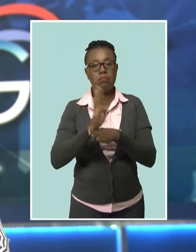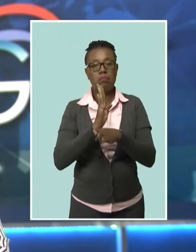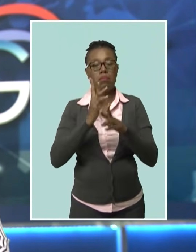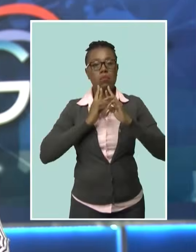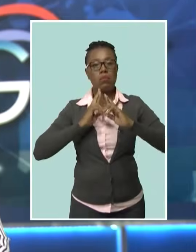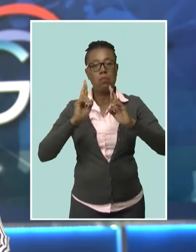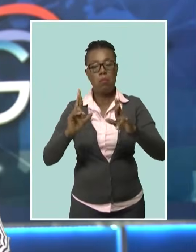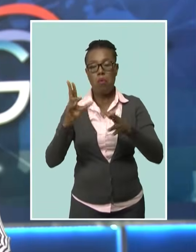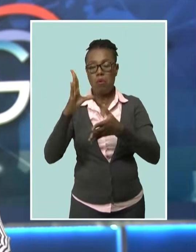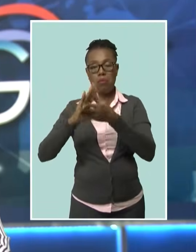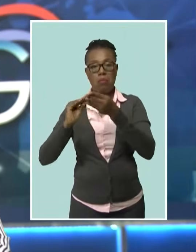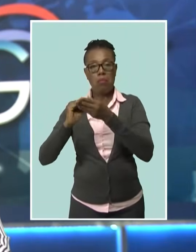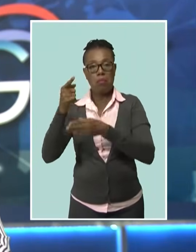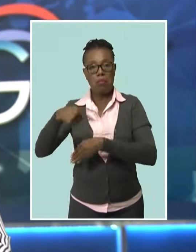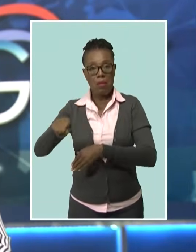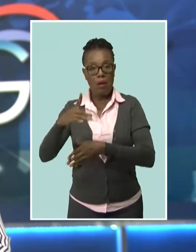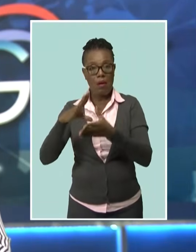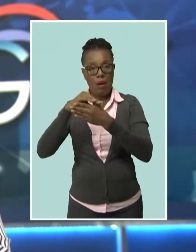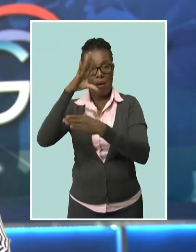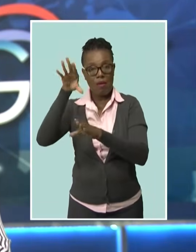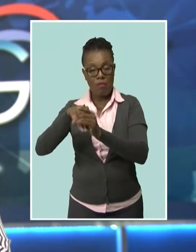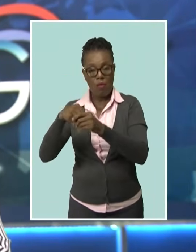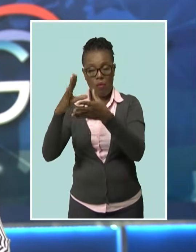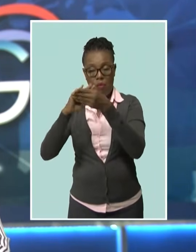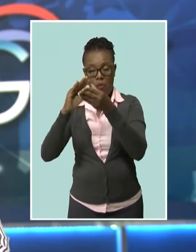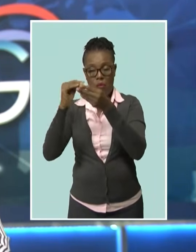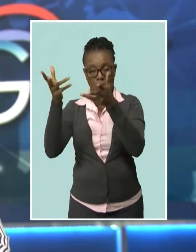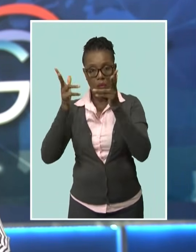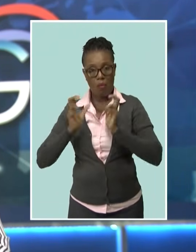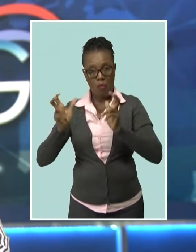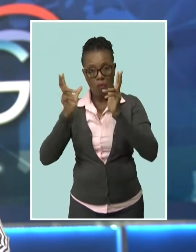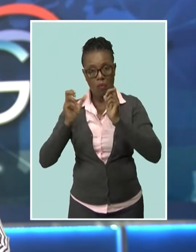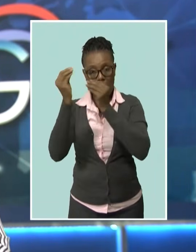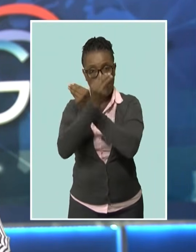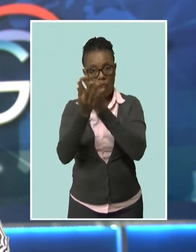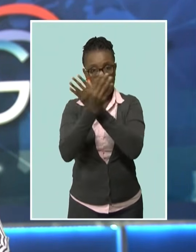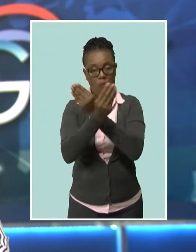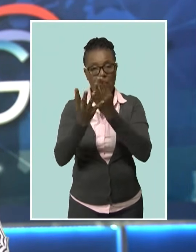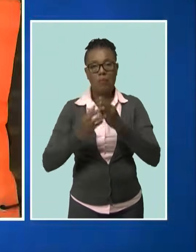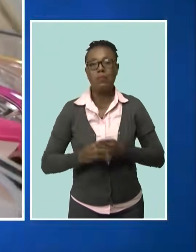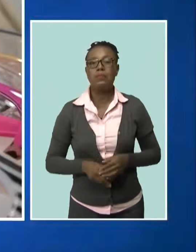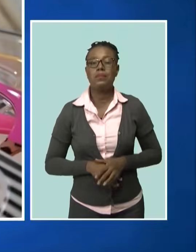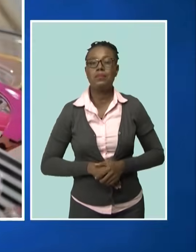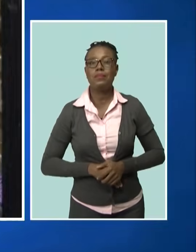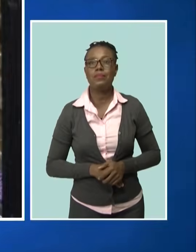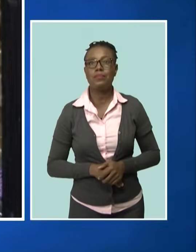of the officials who are involved. Our Trevor Thorpe has all the details.